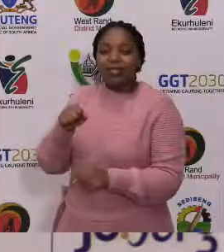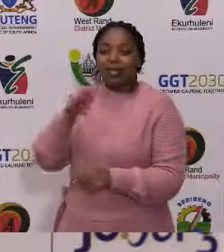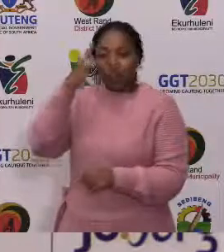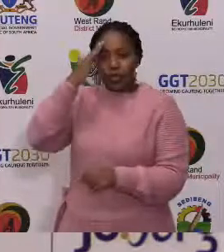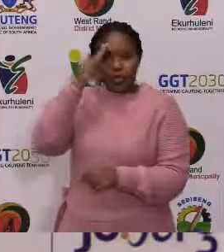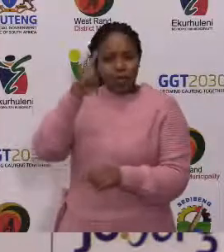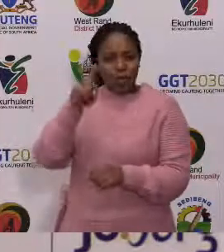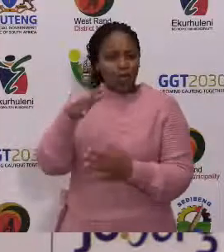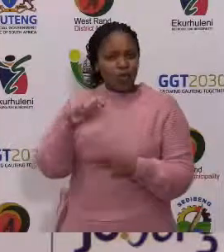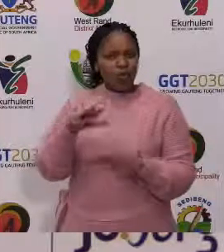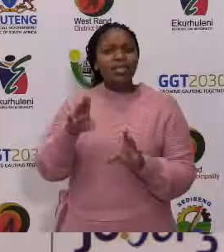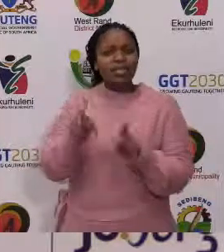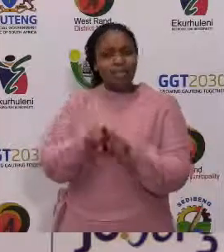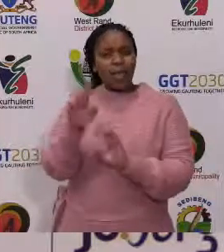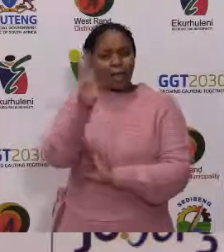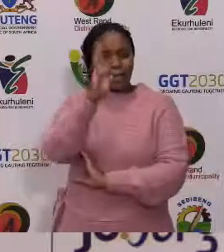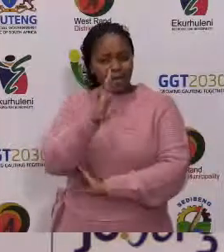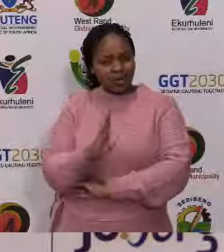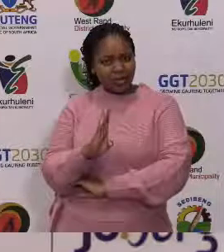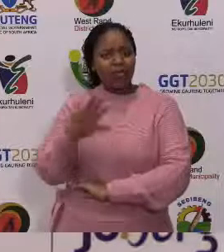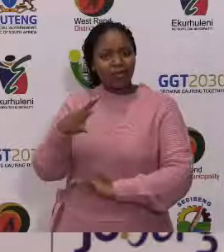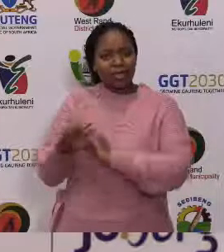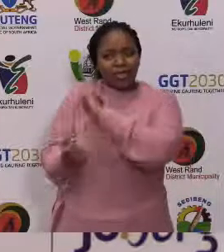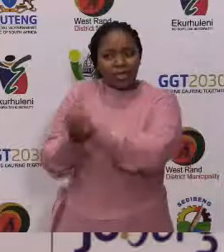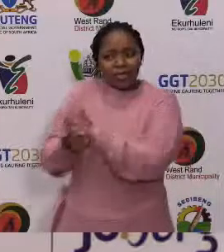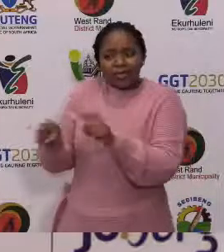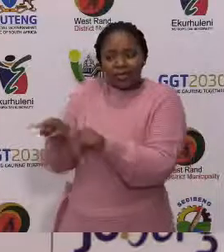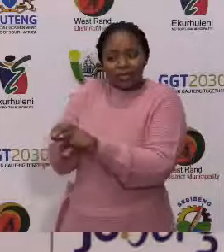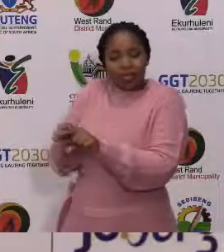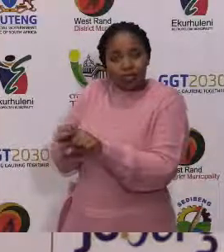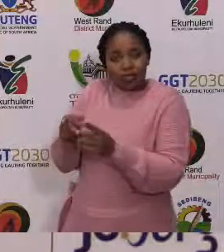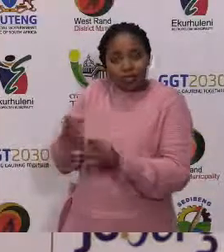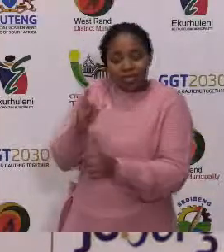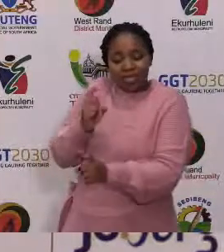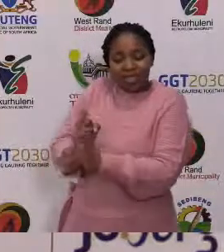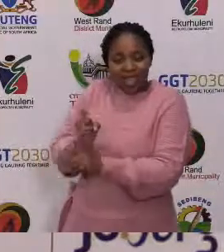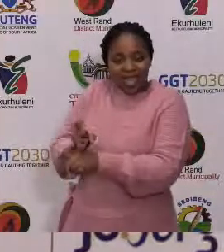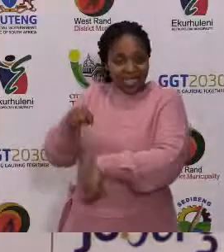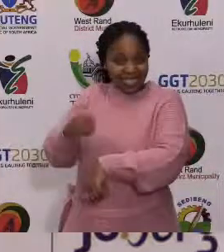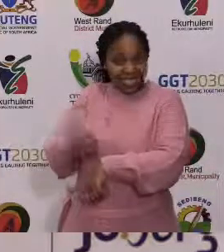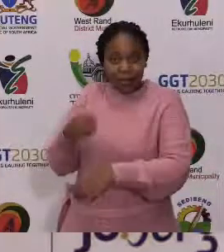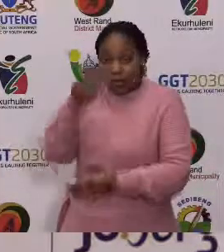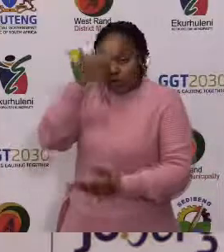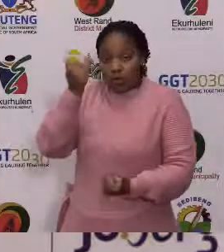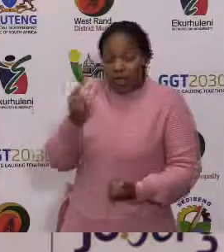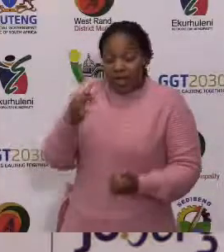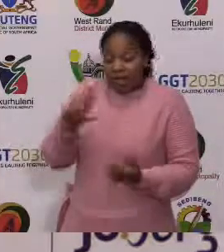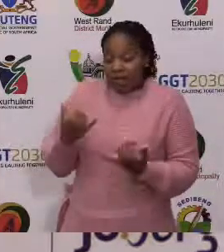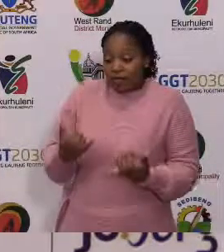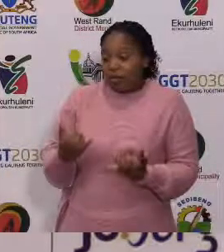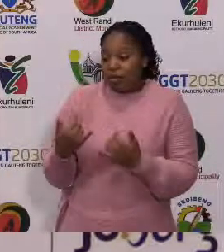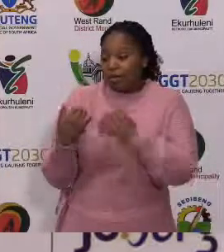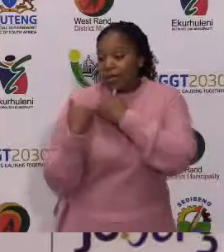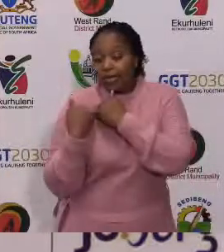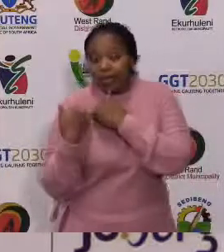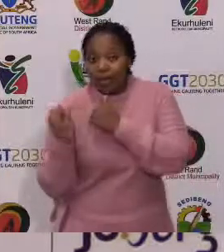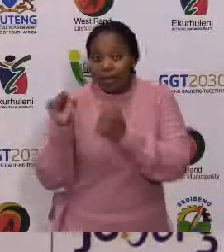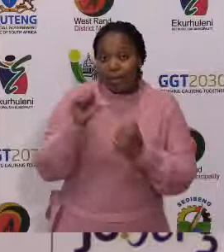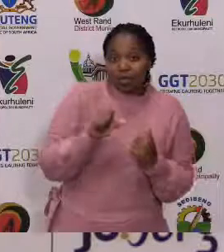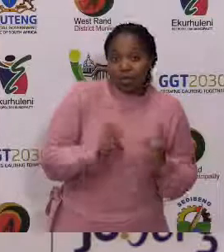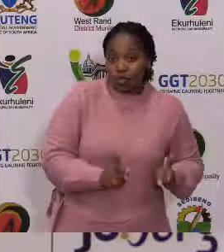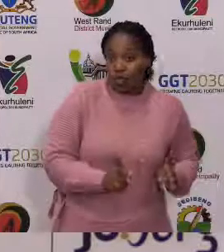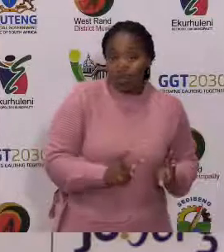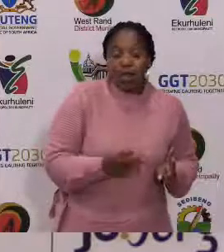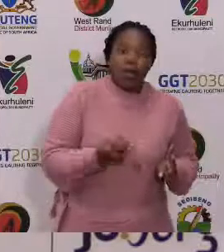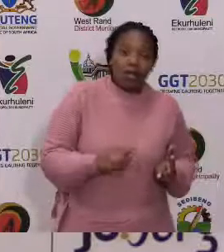earlier on Brazil went through a very, very difficult period. I don't know if they're out of it at the